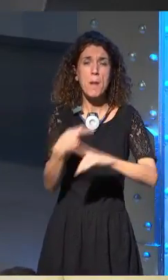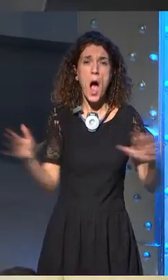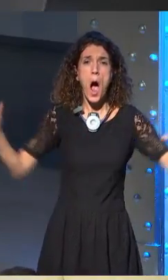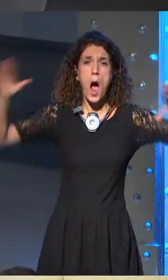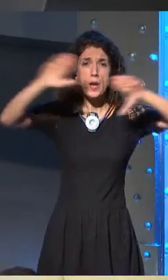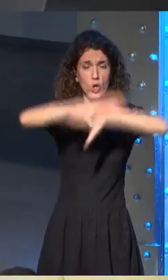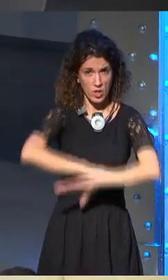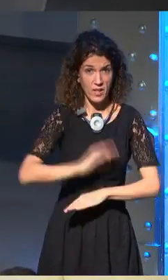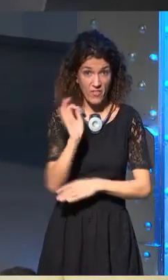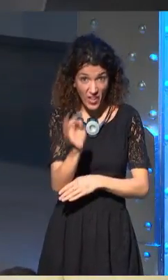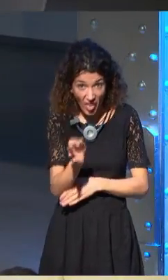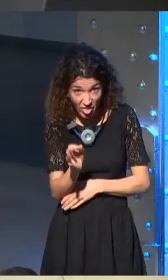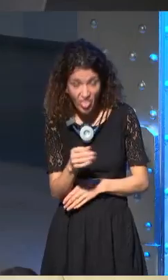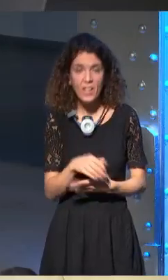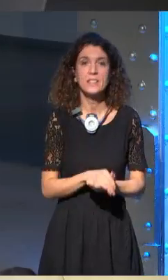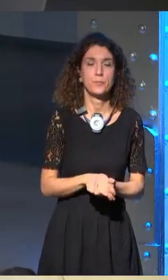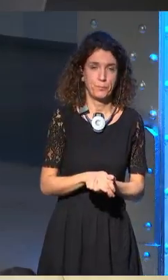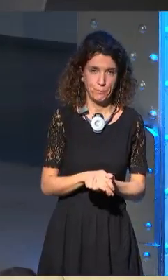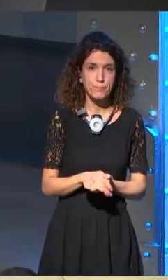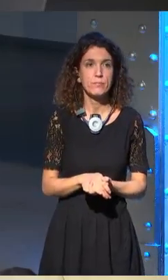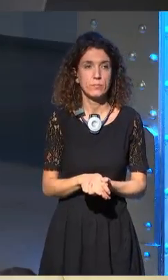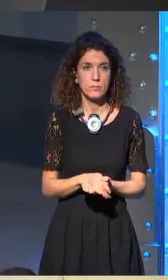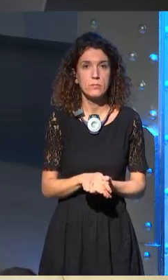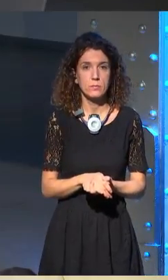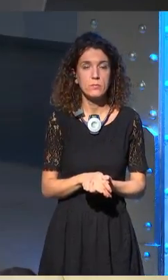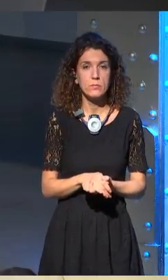over 10,000 sunsets and sunrises?